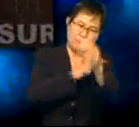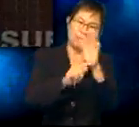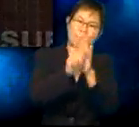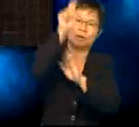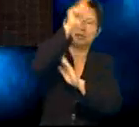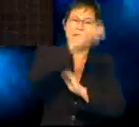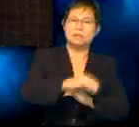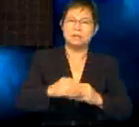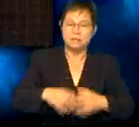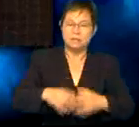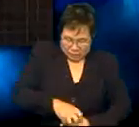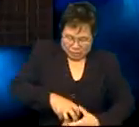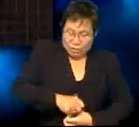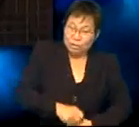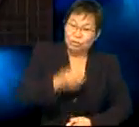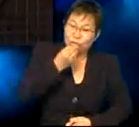digestion, and